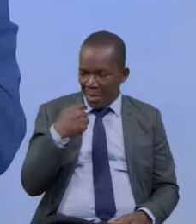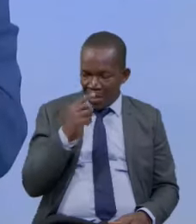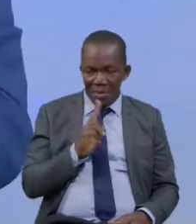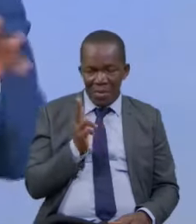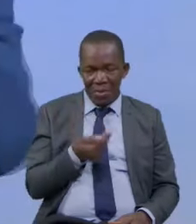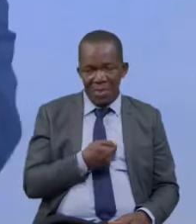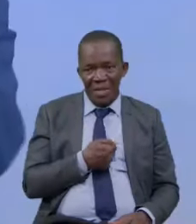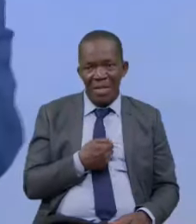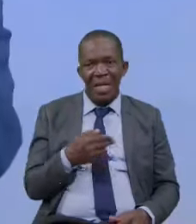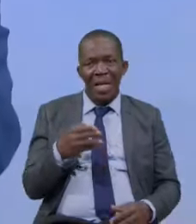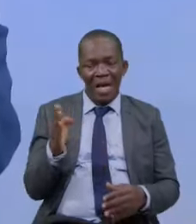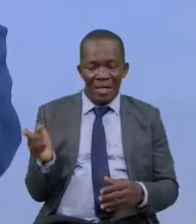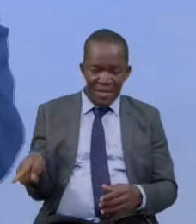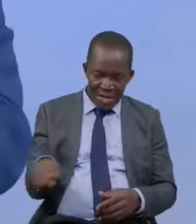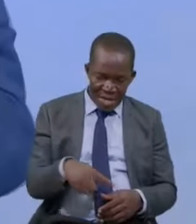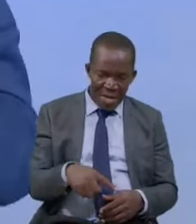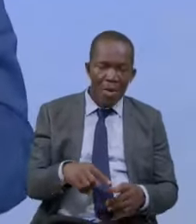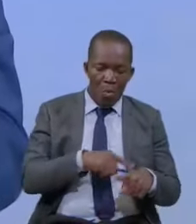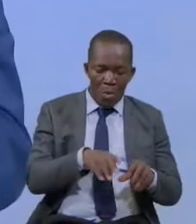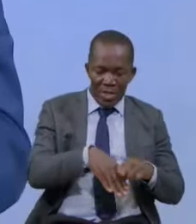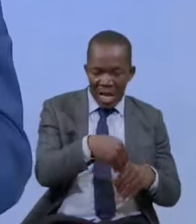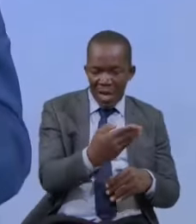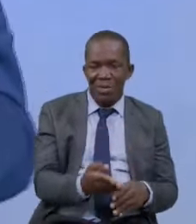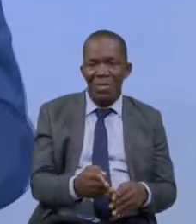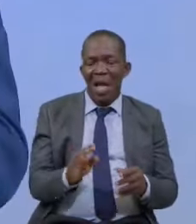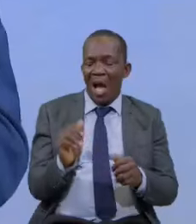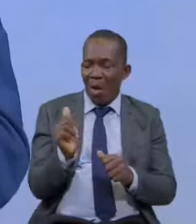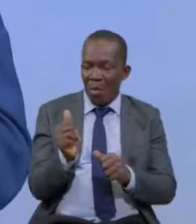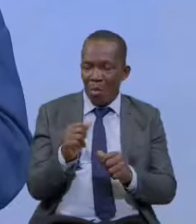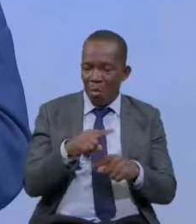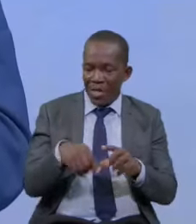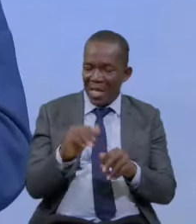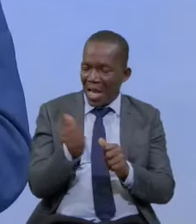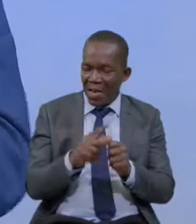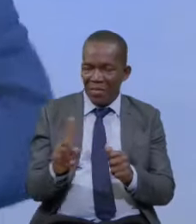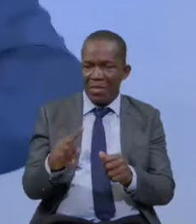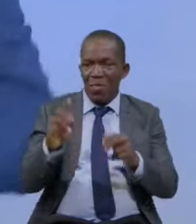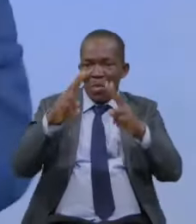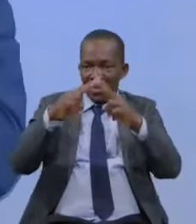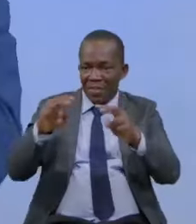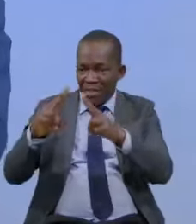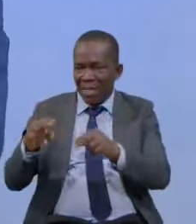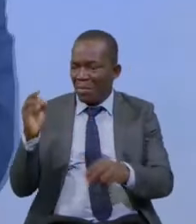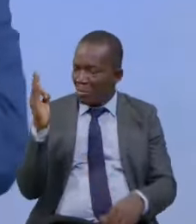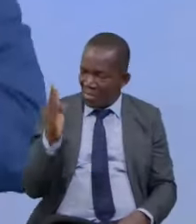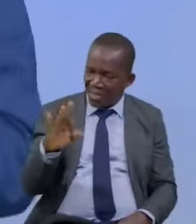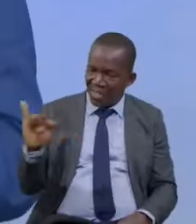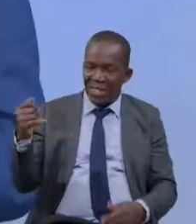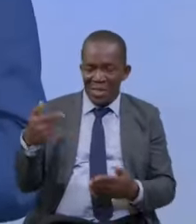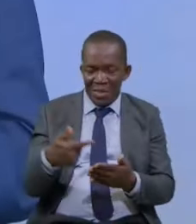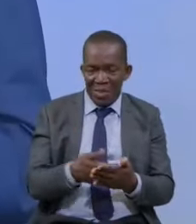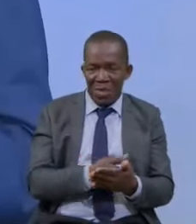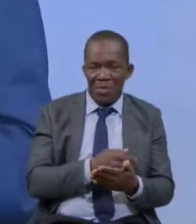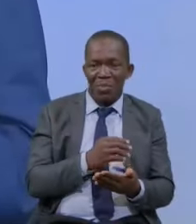and went through the towns preaching the gospel and healing